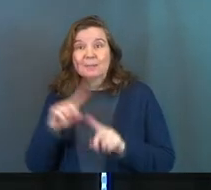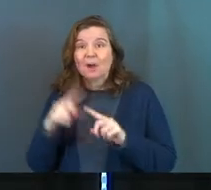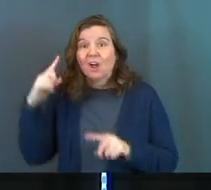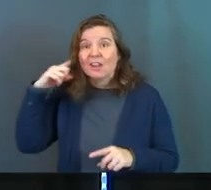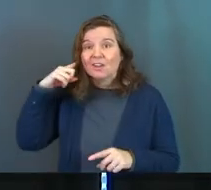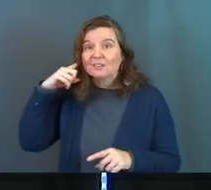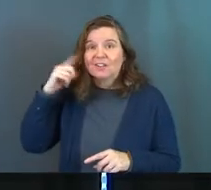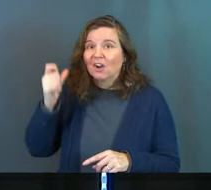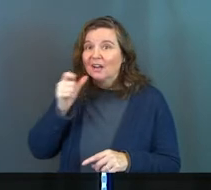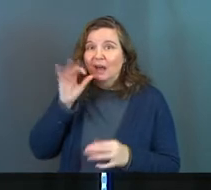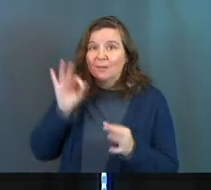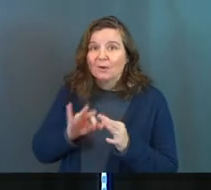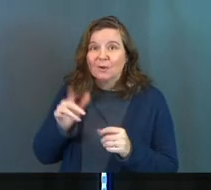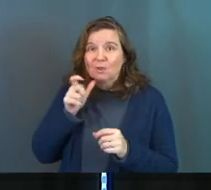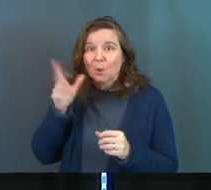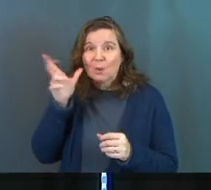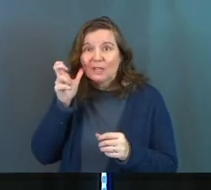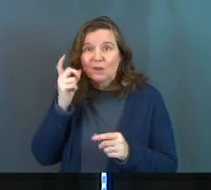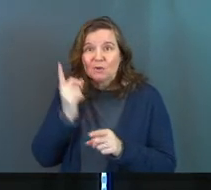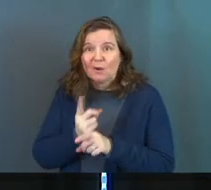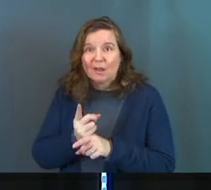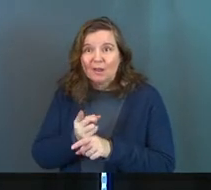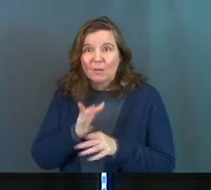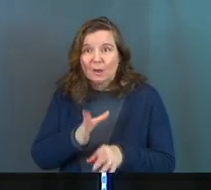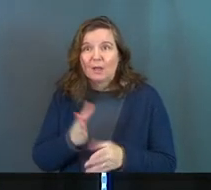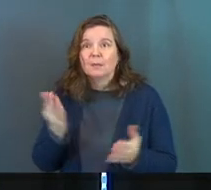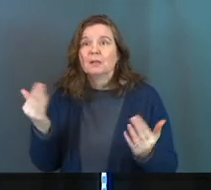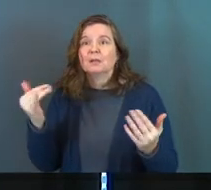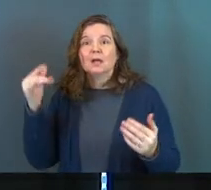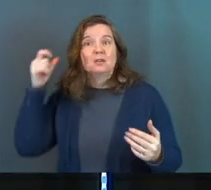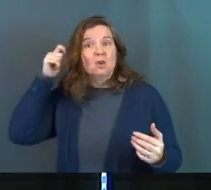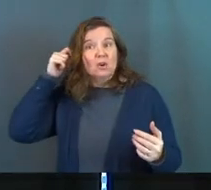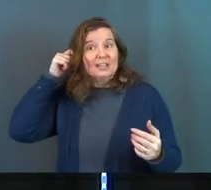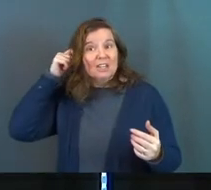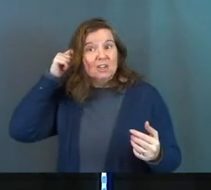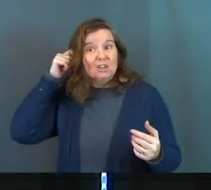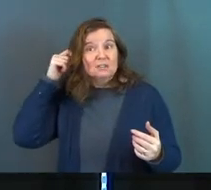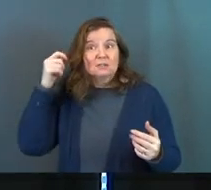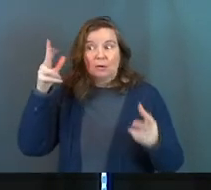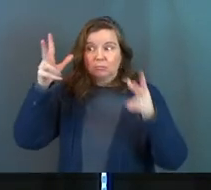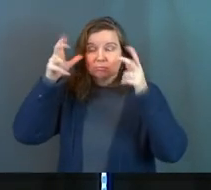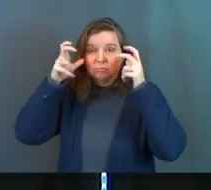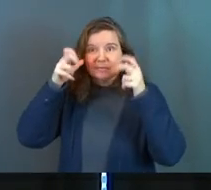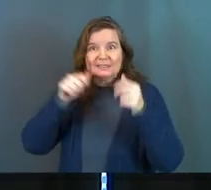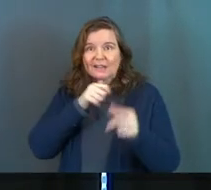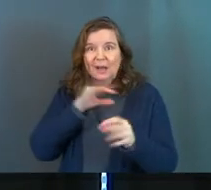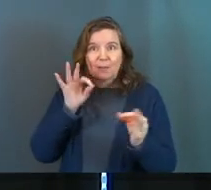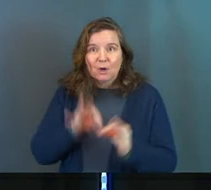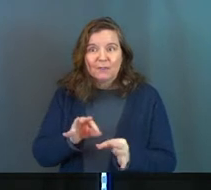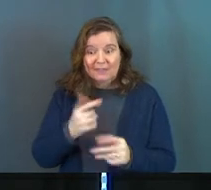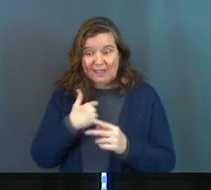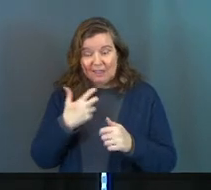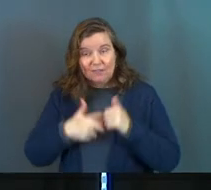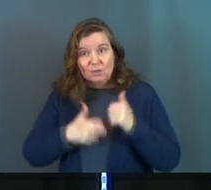but our ears are imperfect. Somebody grab your ear right now. Come on. These guys, they got